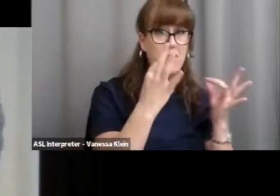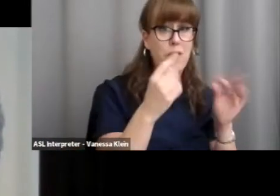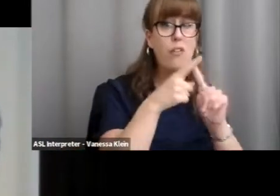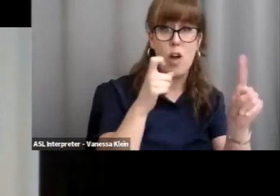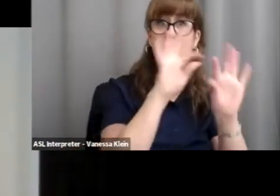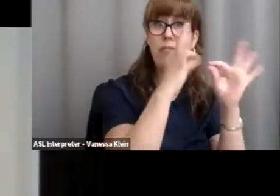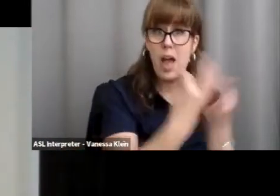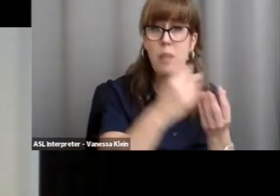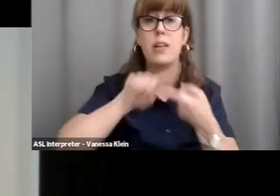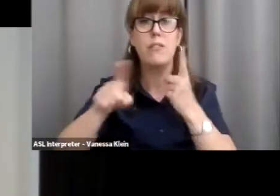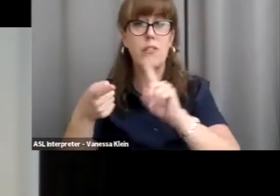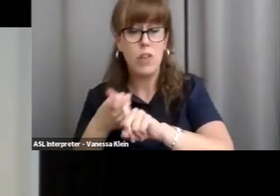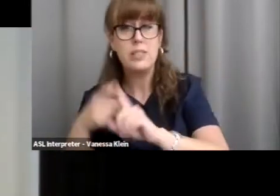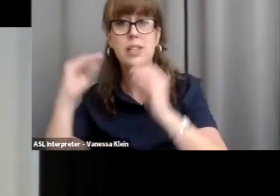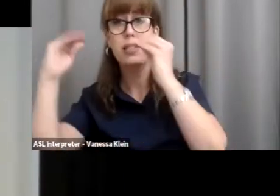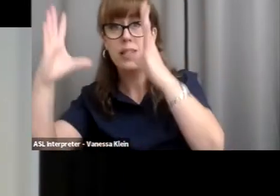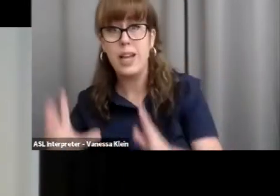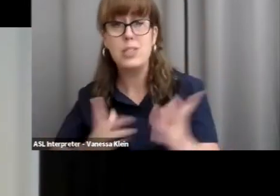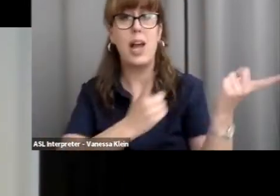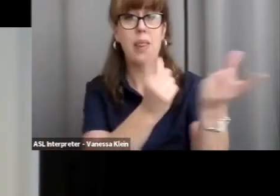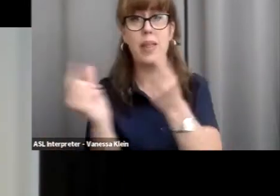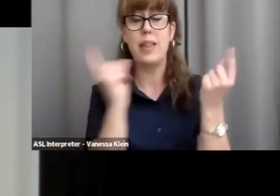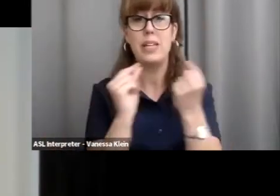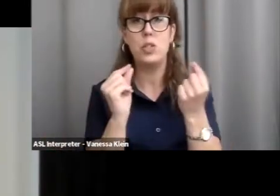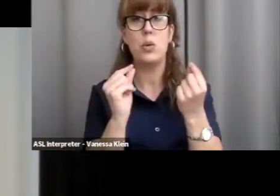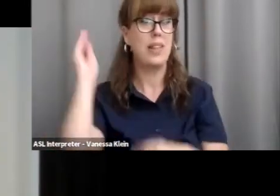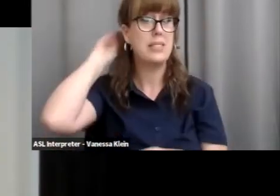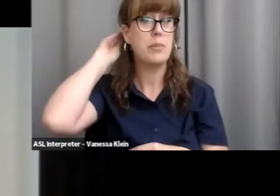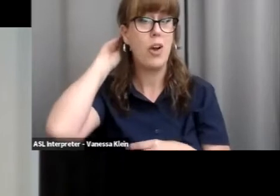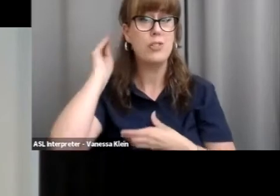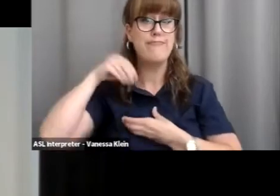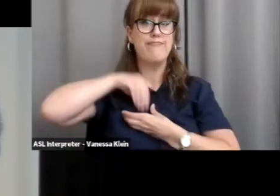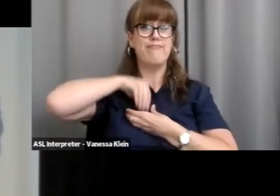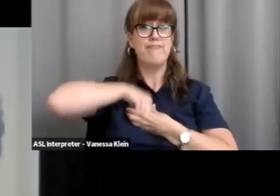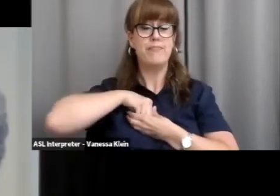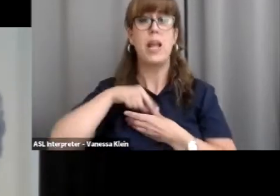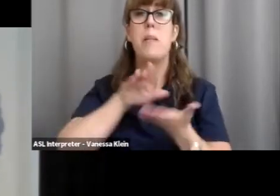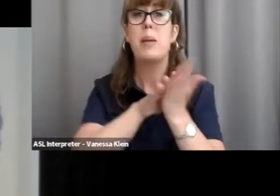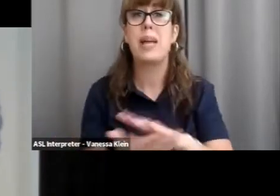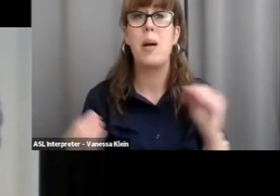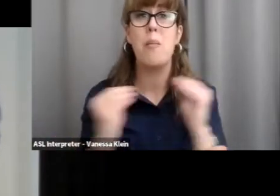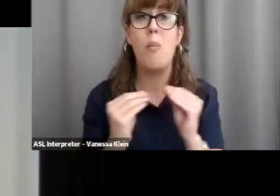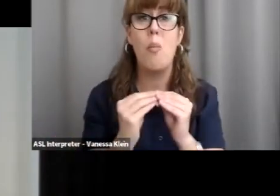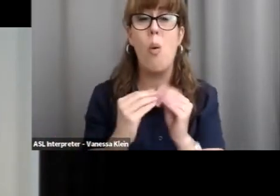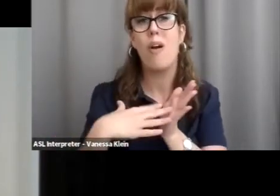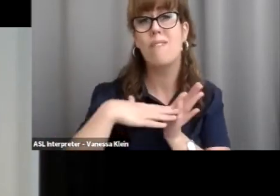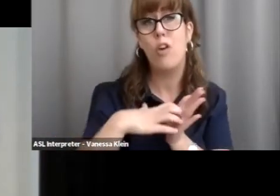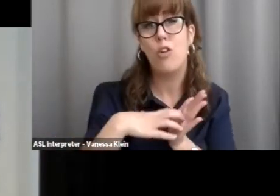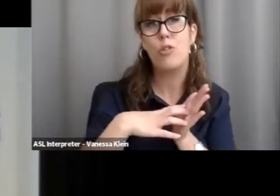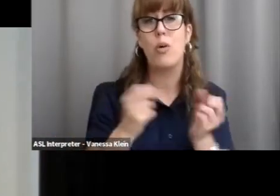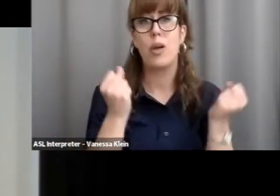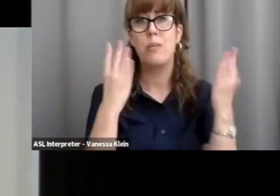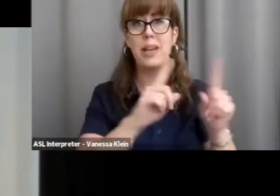lives. Then they subconsciously internalize them and make themselves more vulnerable in many ways, either